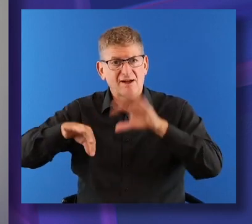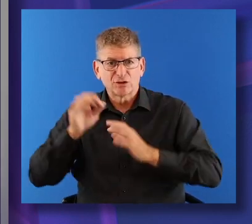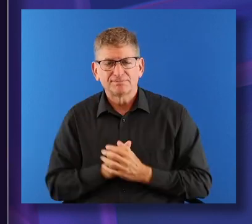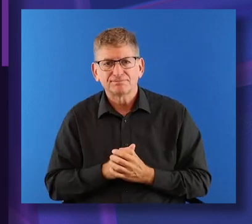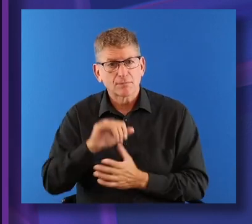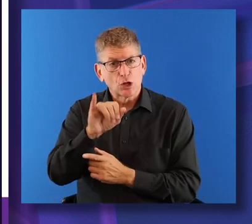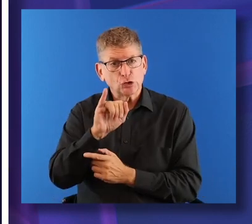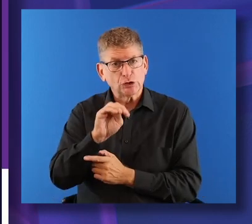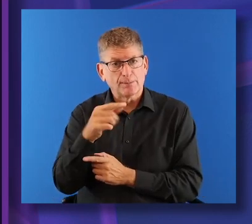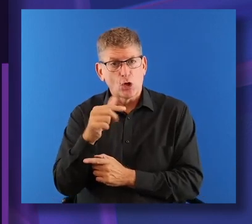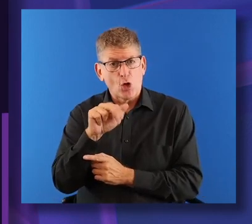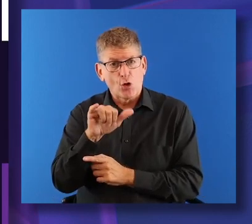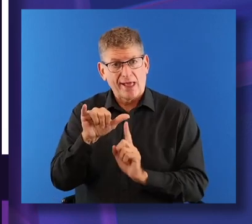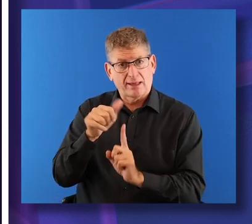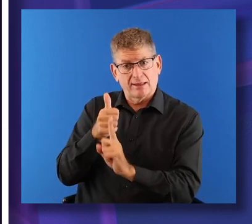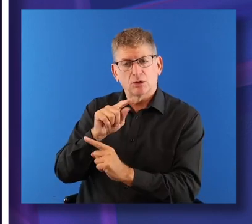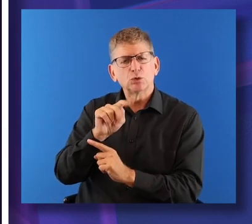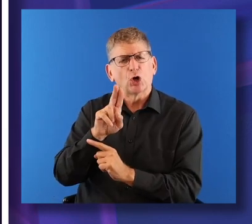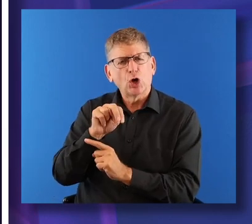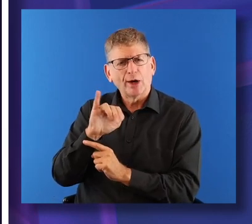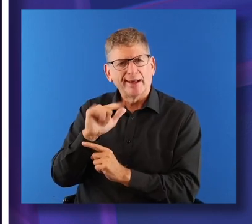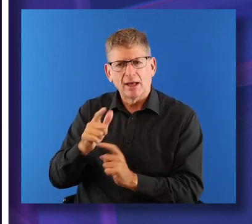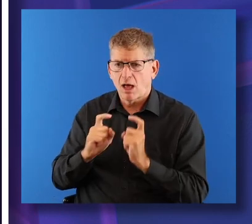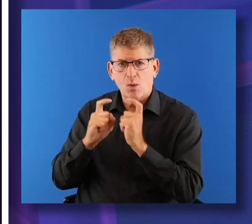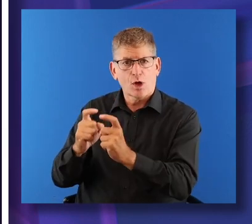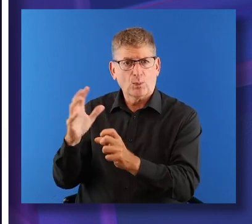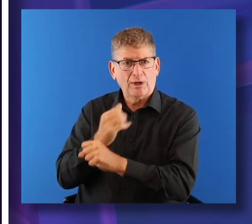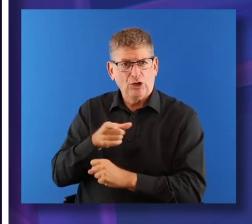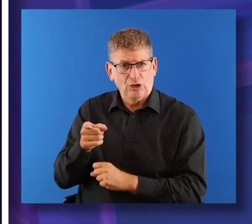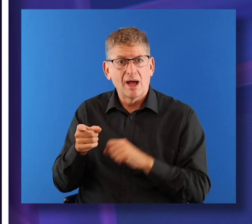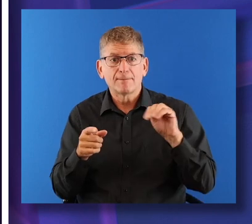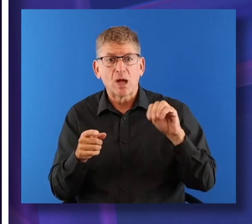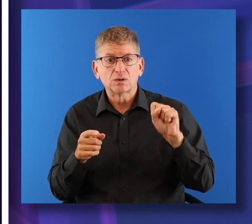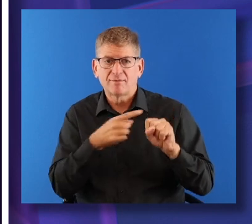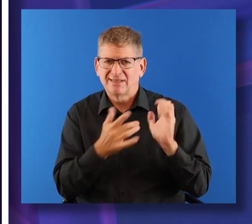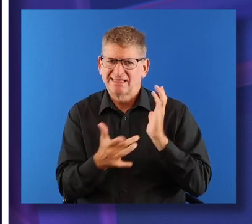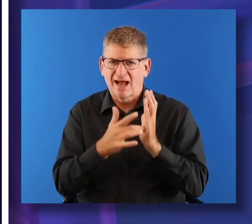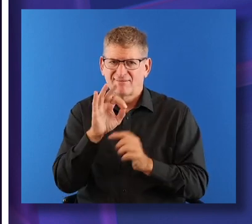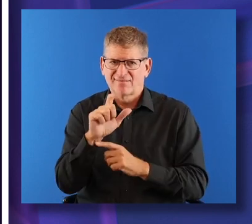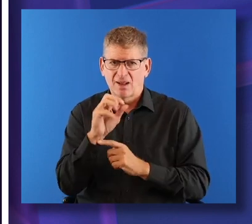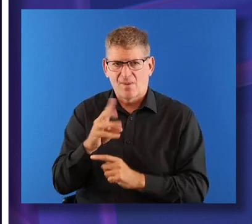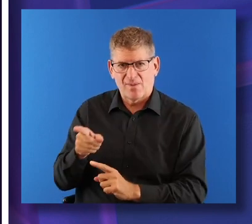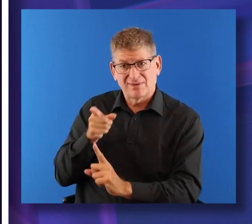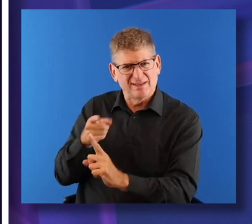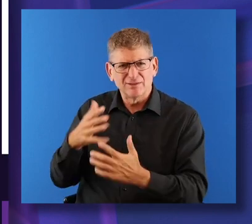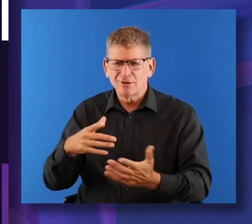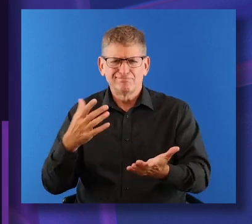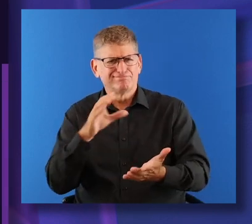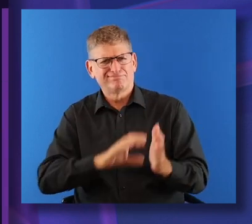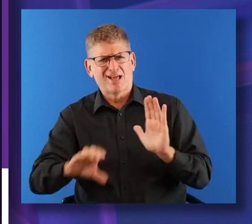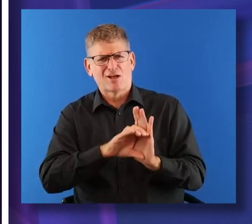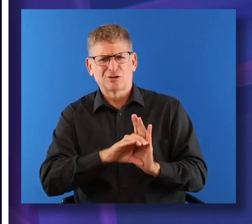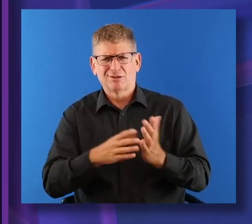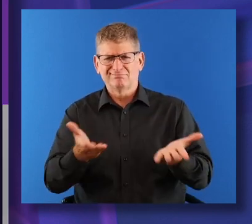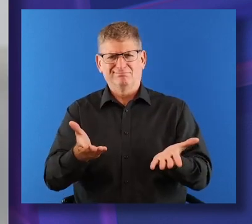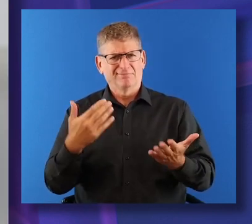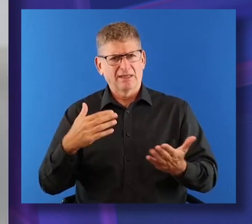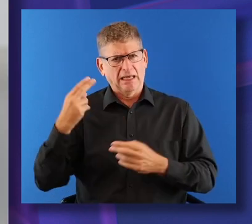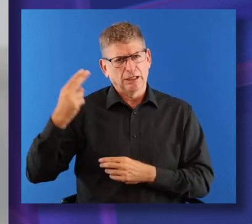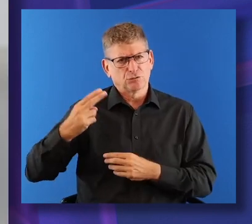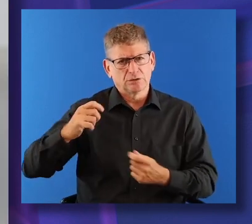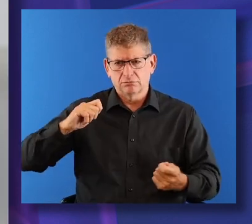Award winner and a Microsoft Technical Fellow. He characterized the historical evolution of scientific discovery through four